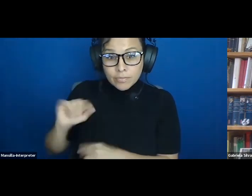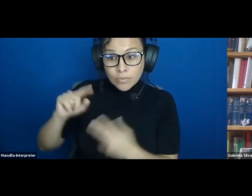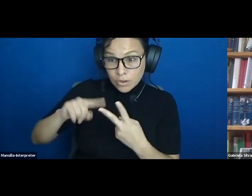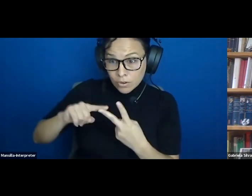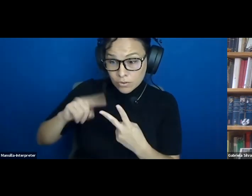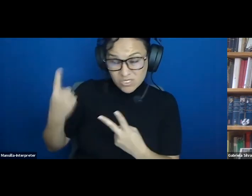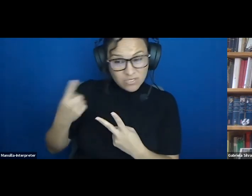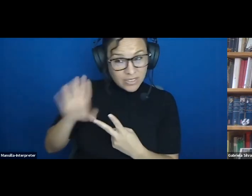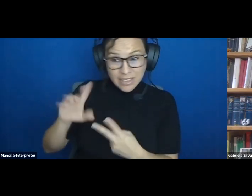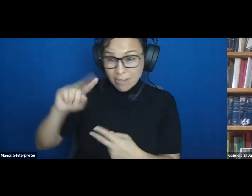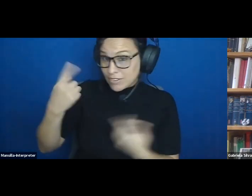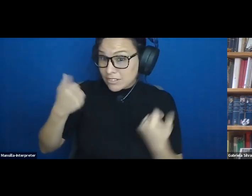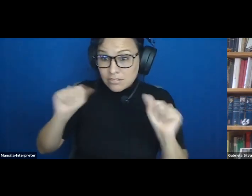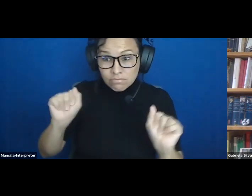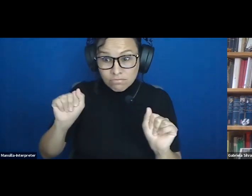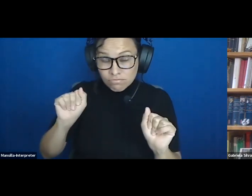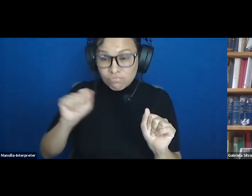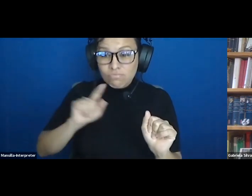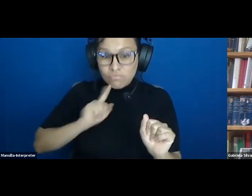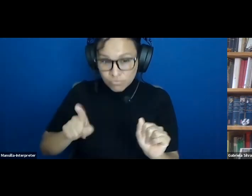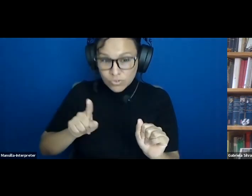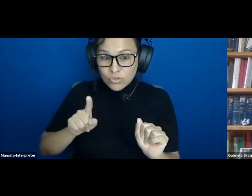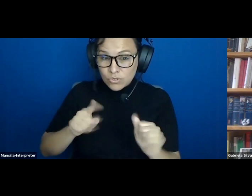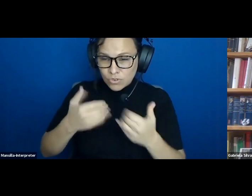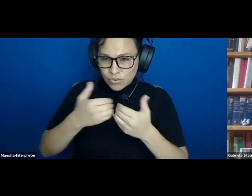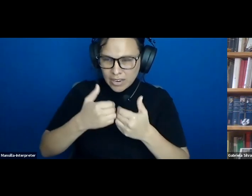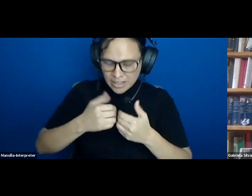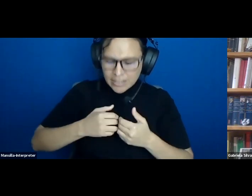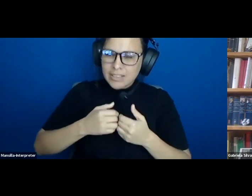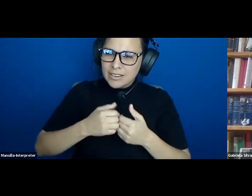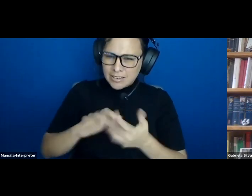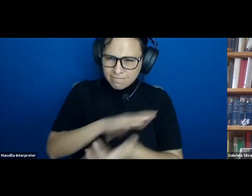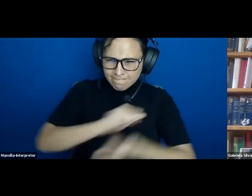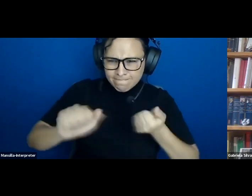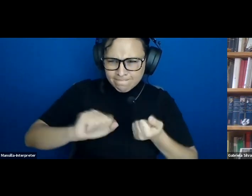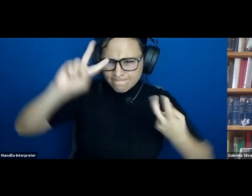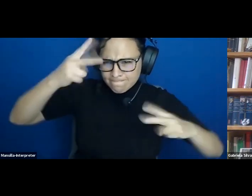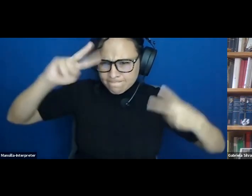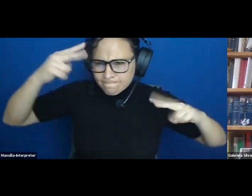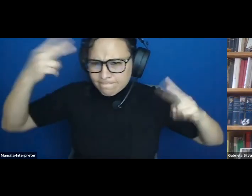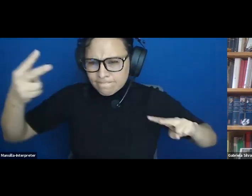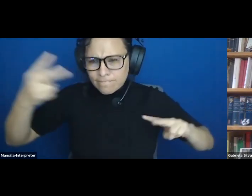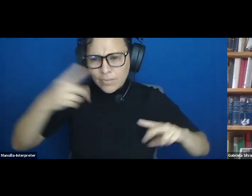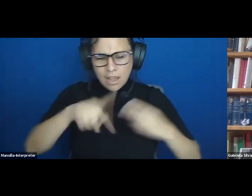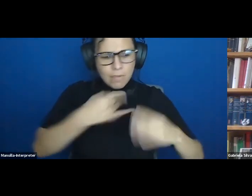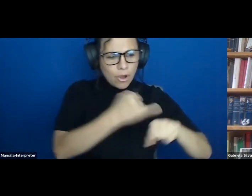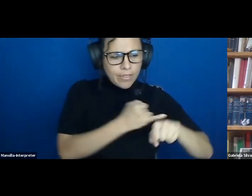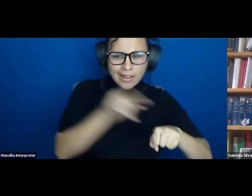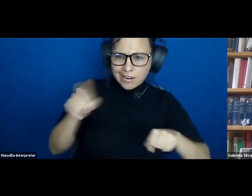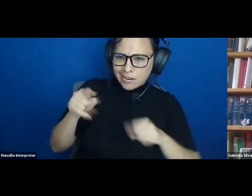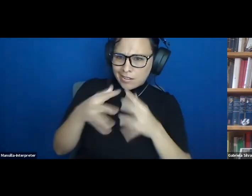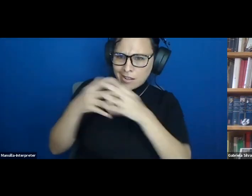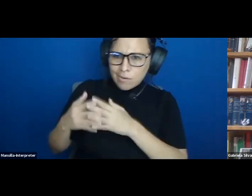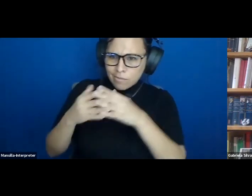of Margaret's first attempts to pointedly tear apart misconceptions about the island to an American audience, a task she